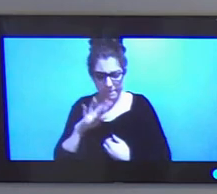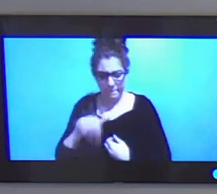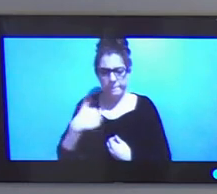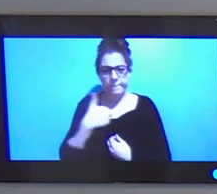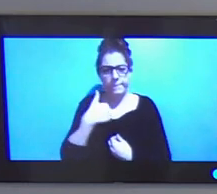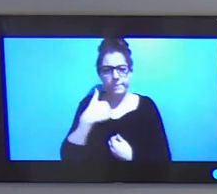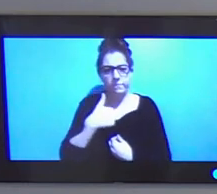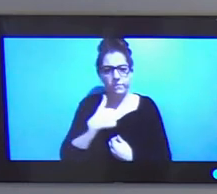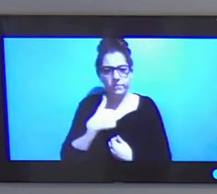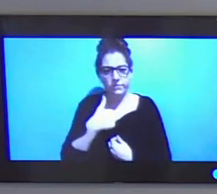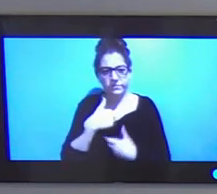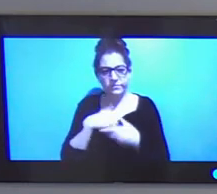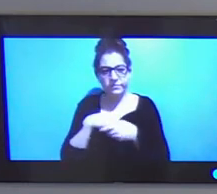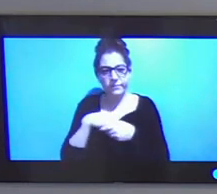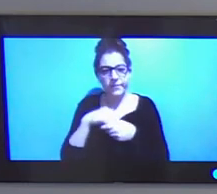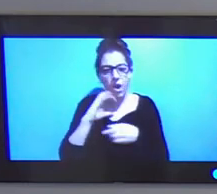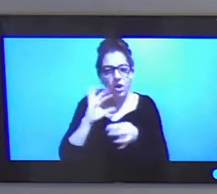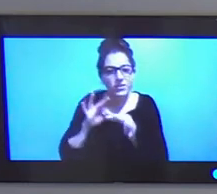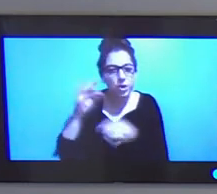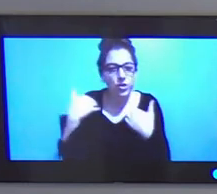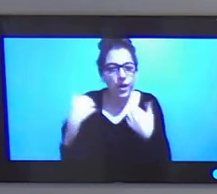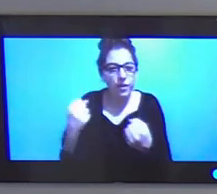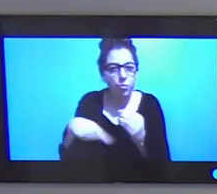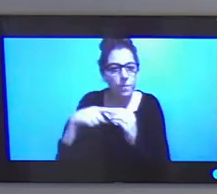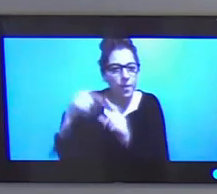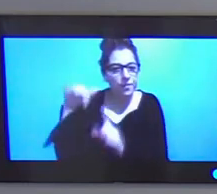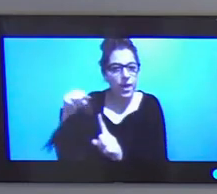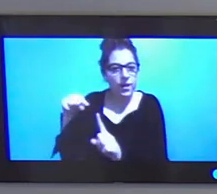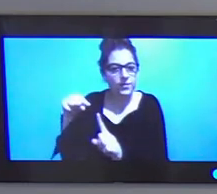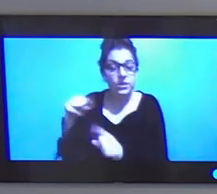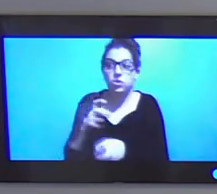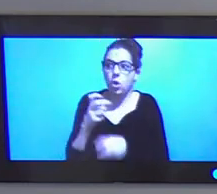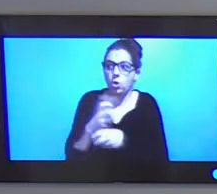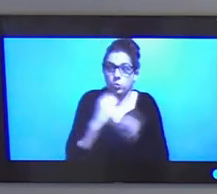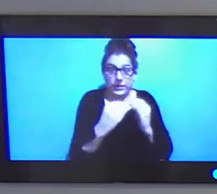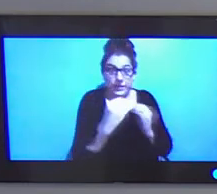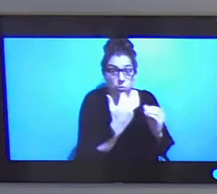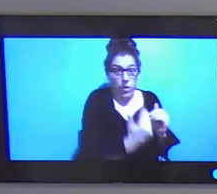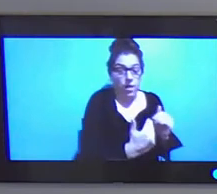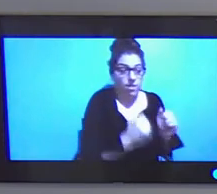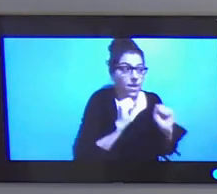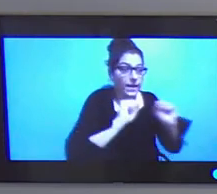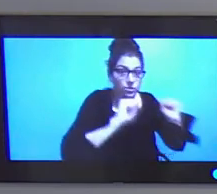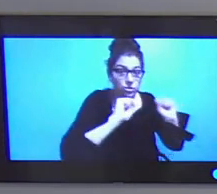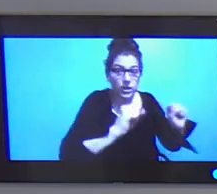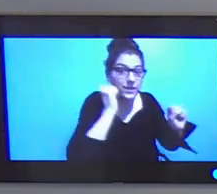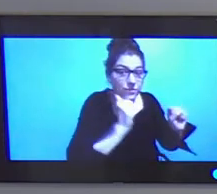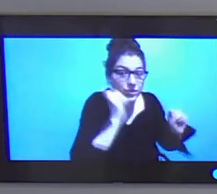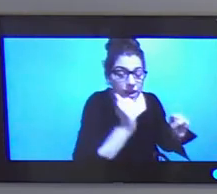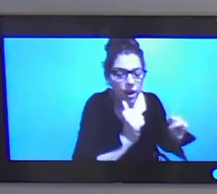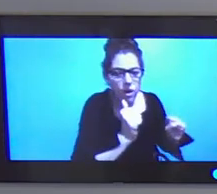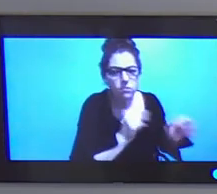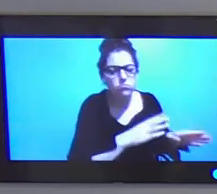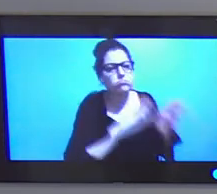What about our spiritual health? It's hard enough to eat well and exercise. But what about